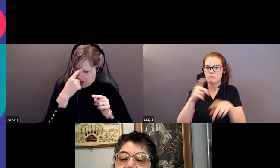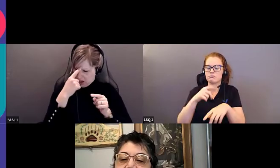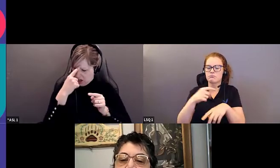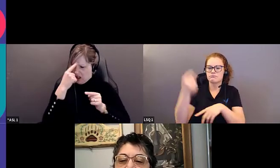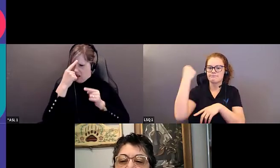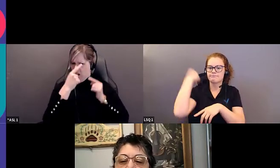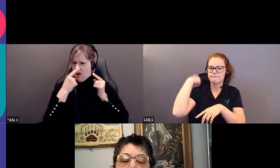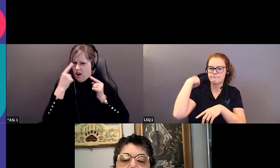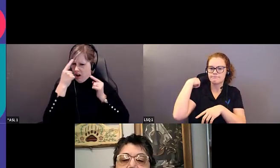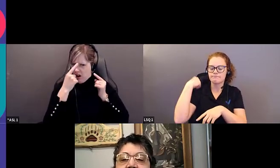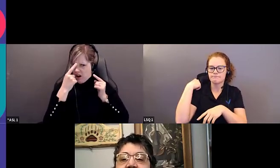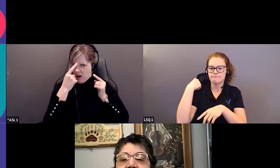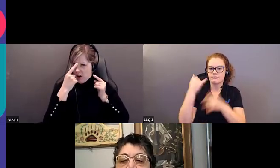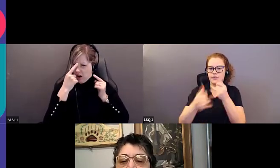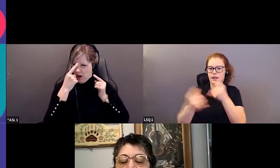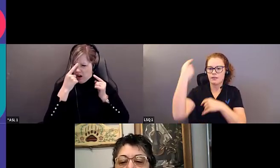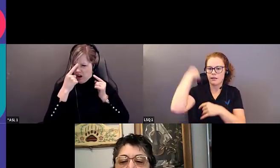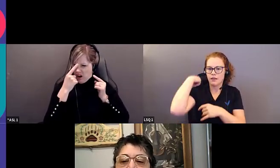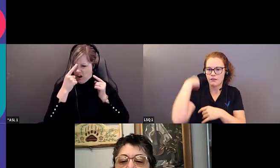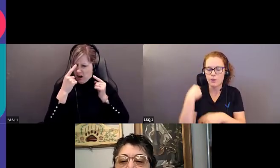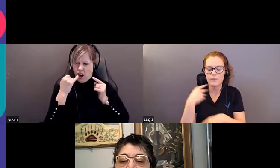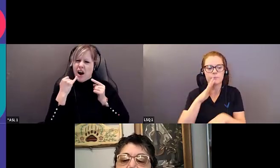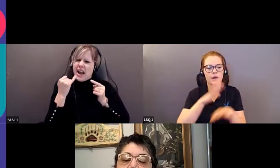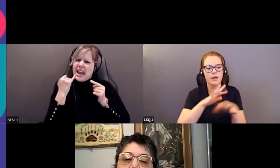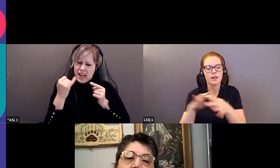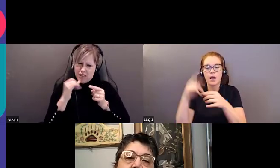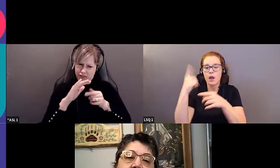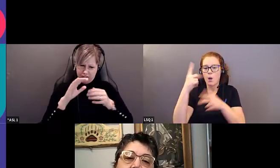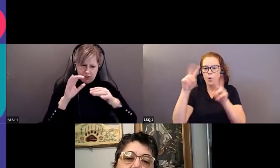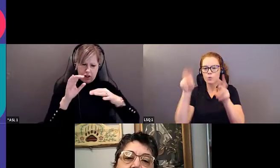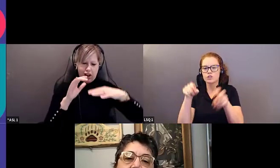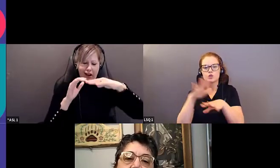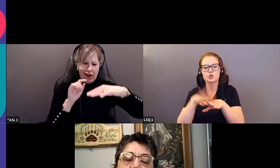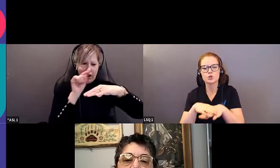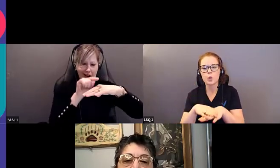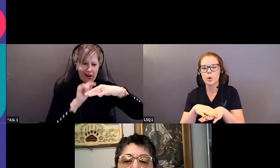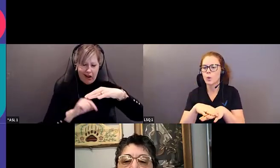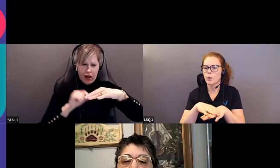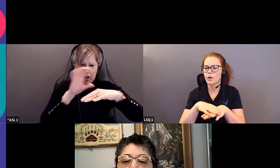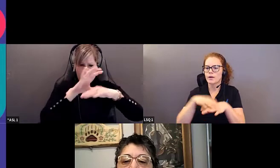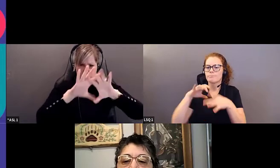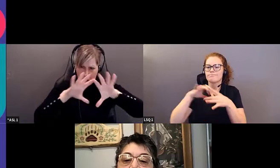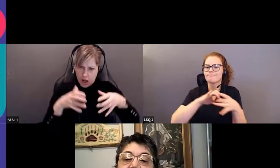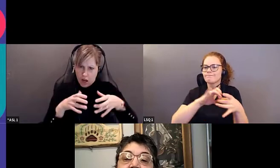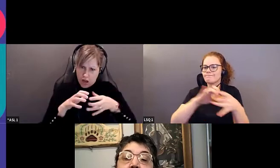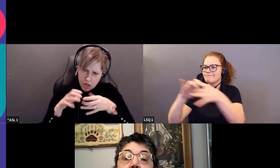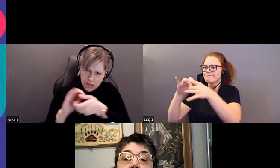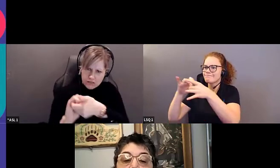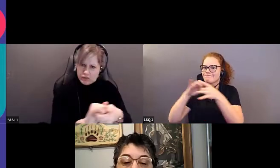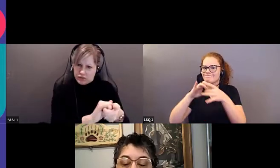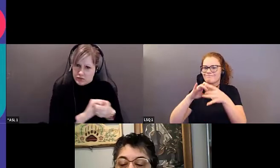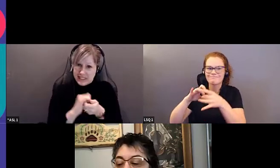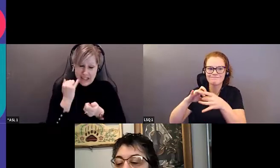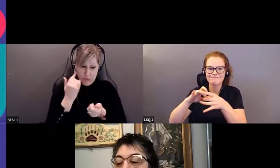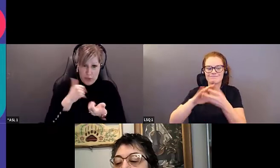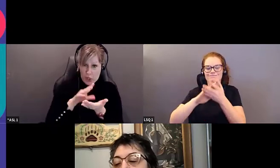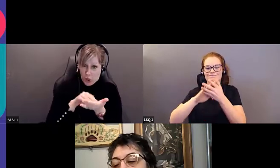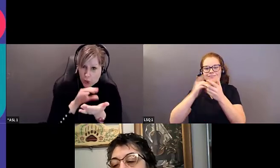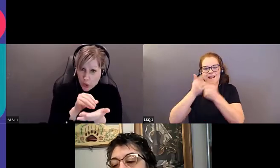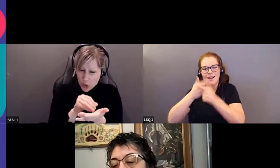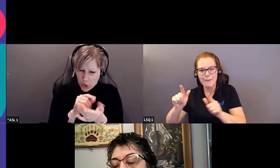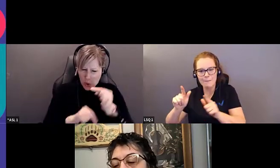the concept of collective liberation, that what we are learning and unlearning is good for all people.